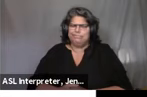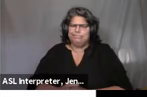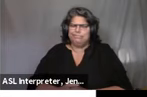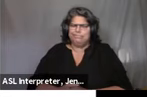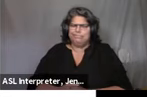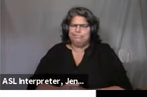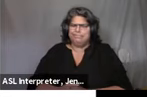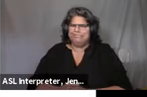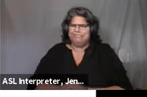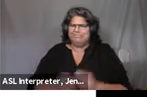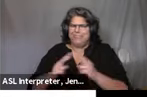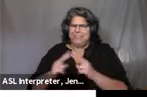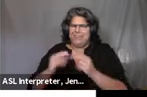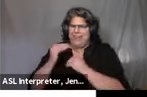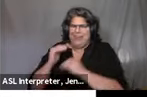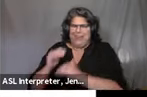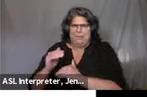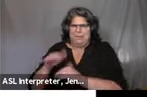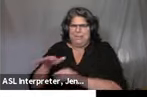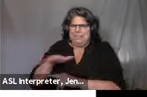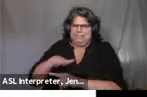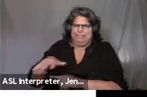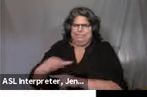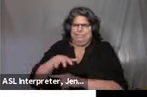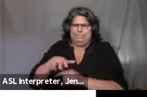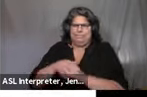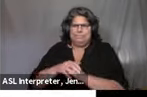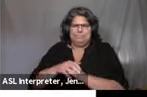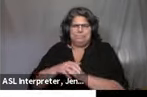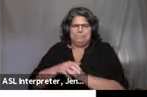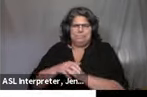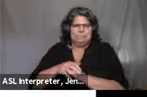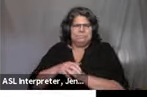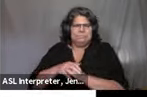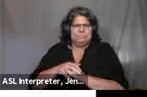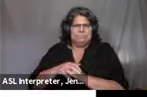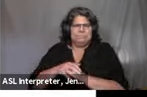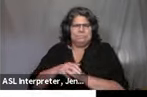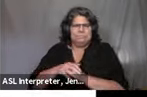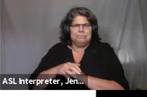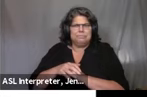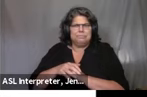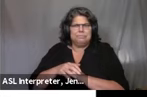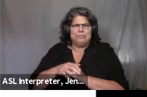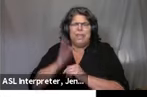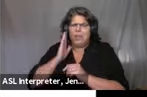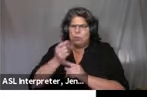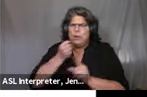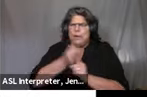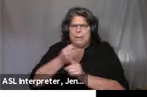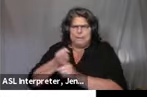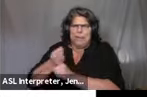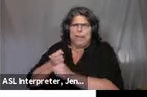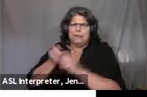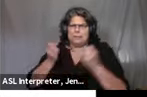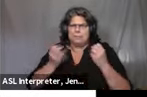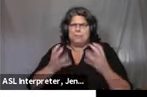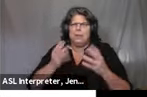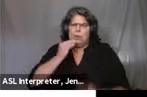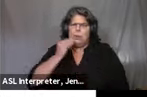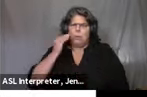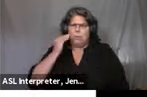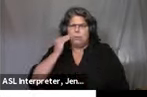is quite limited, and the impacts on quite a few residences there